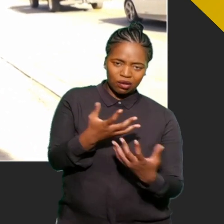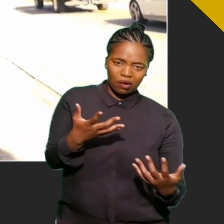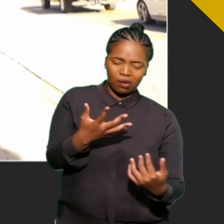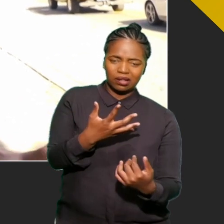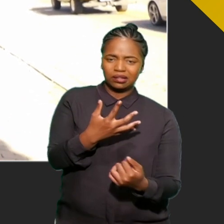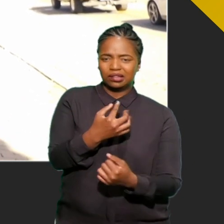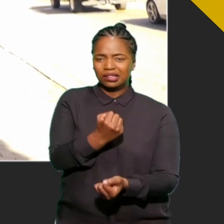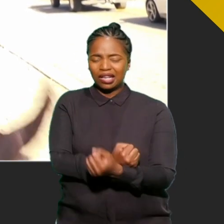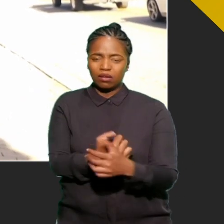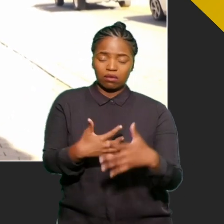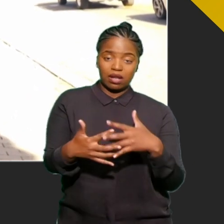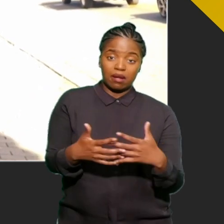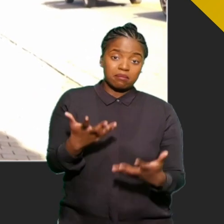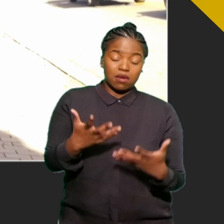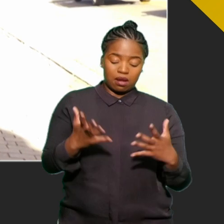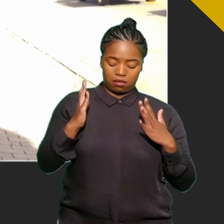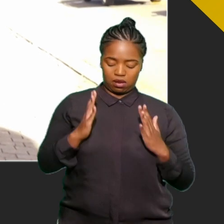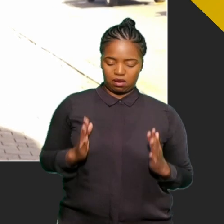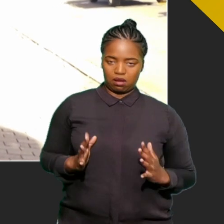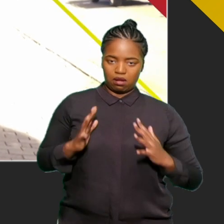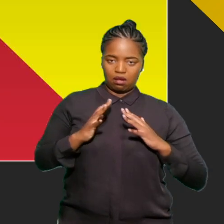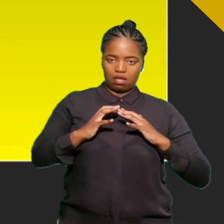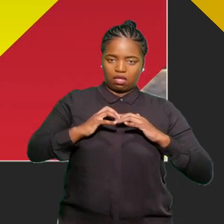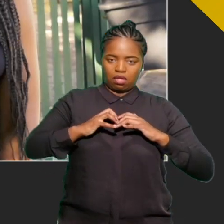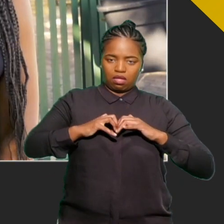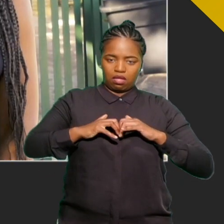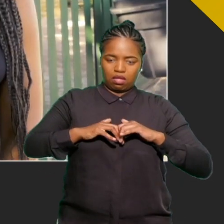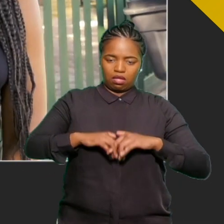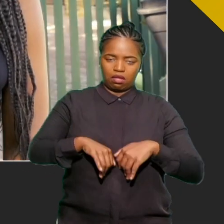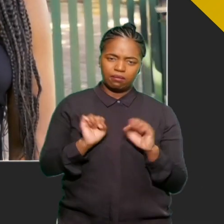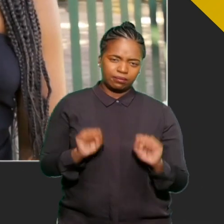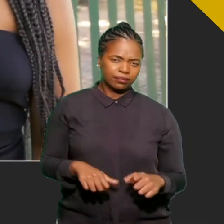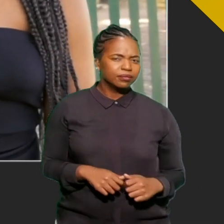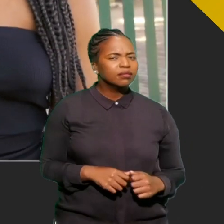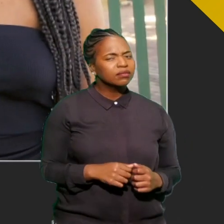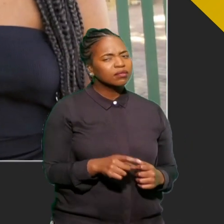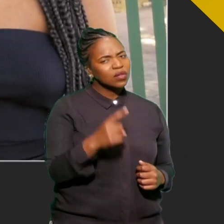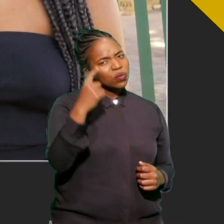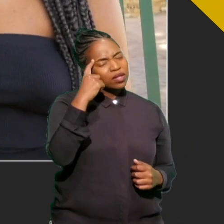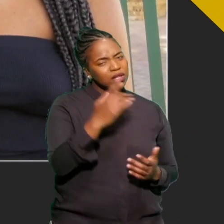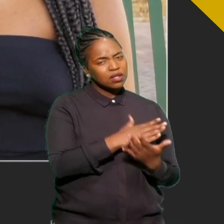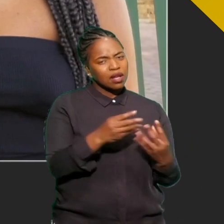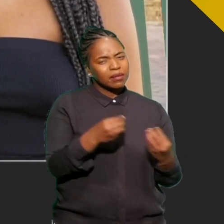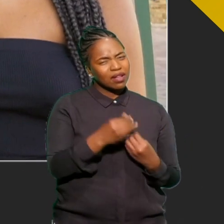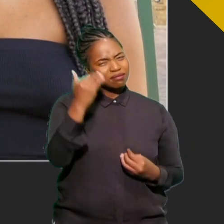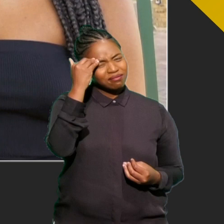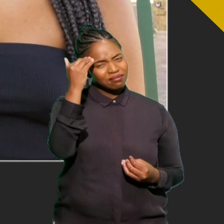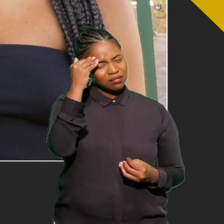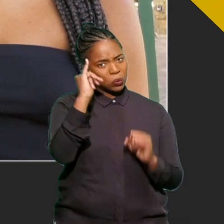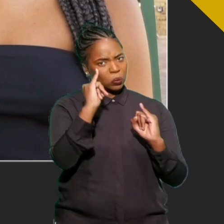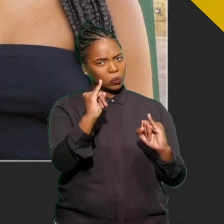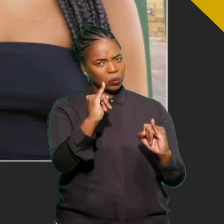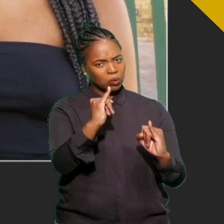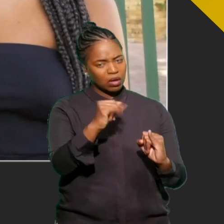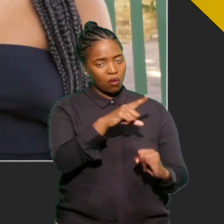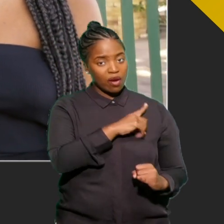think that automatically deteriorates your immune system. What do you think are some of the things that they struggle with psychologically because now you have